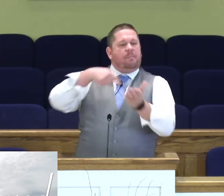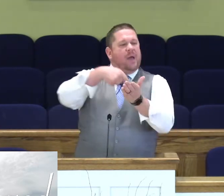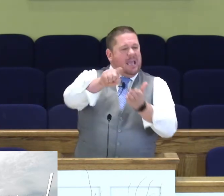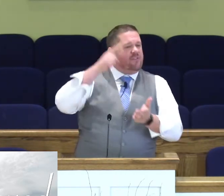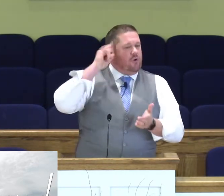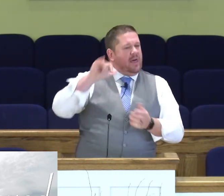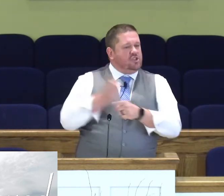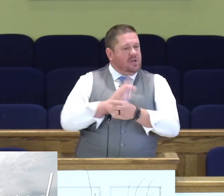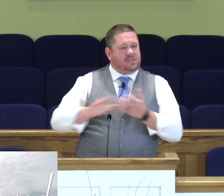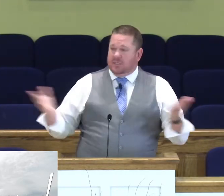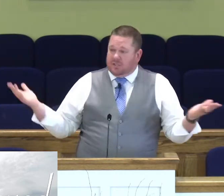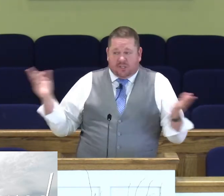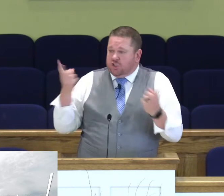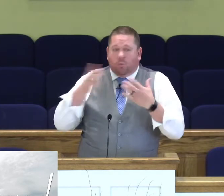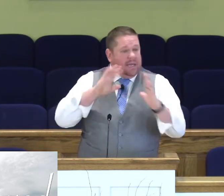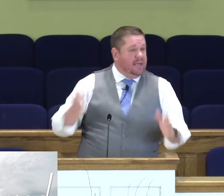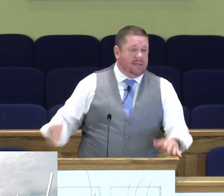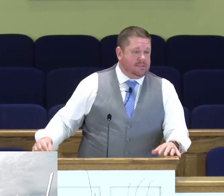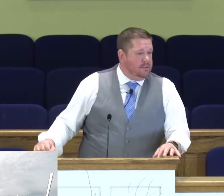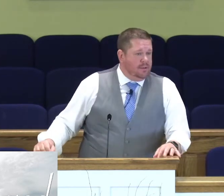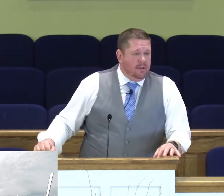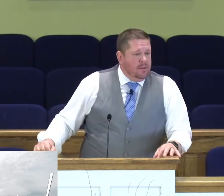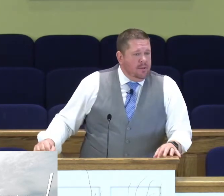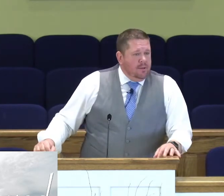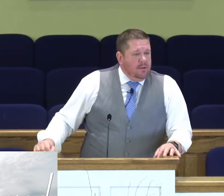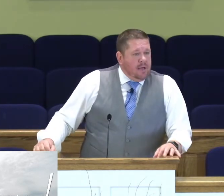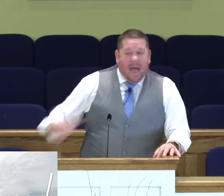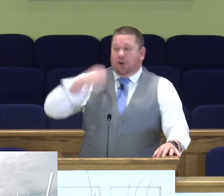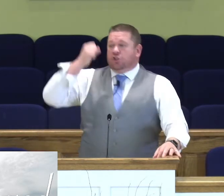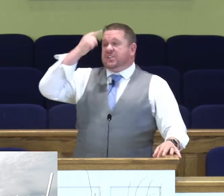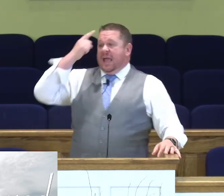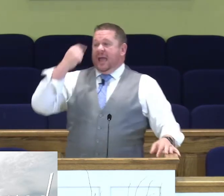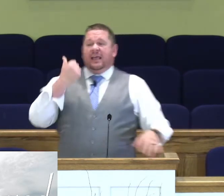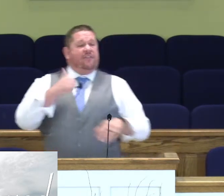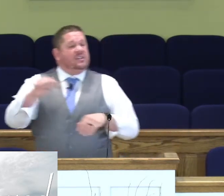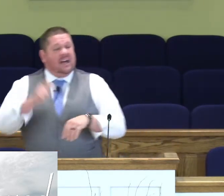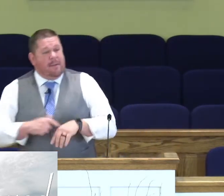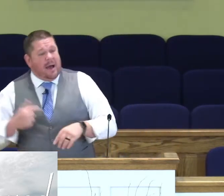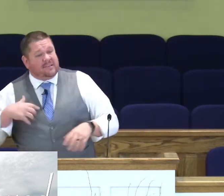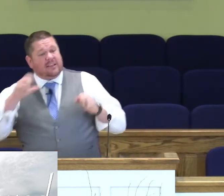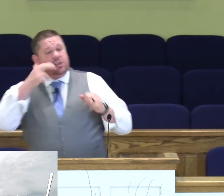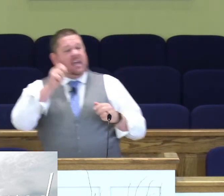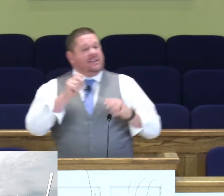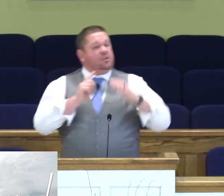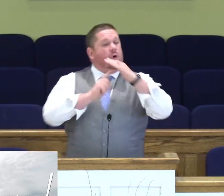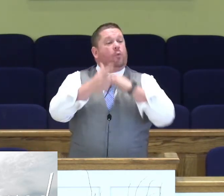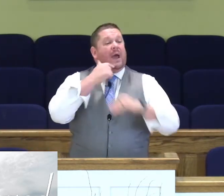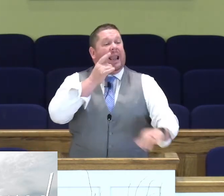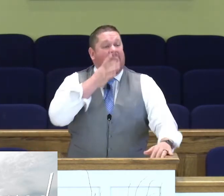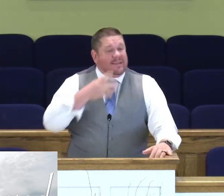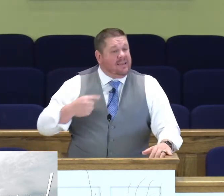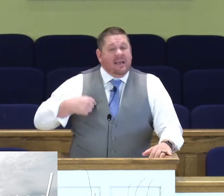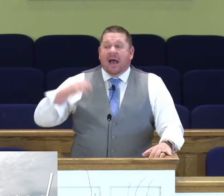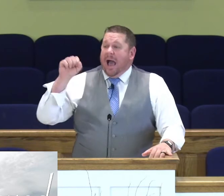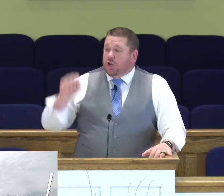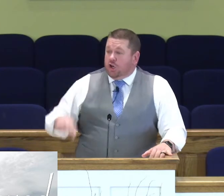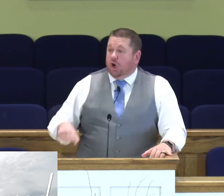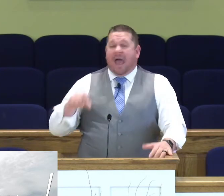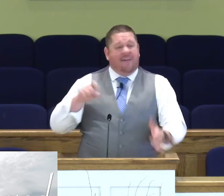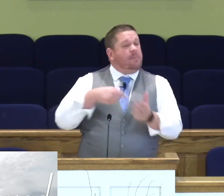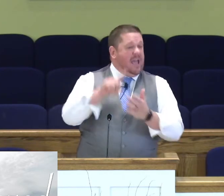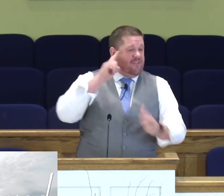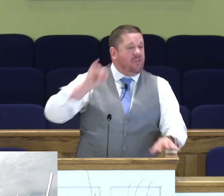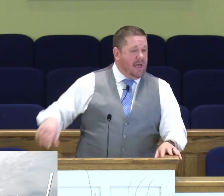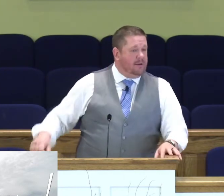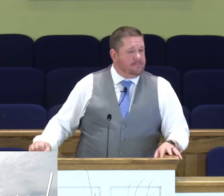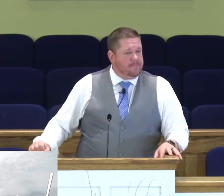has to be payment for that justice. It's just the way it is. I understand every time I take the chance and run a red light, I could